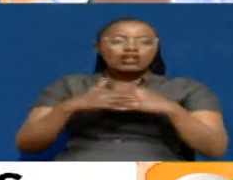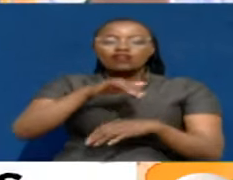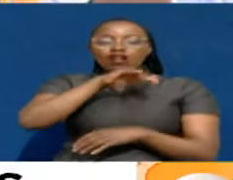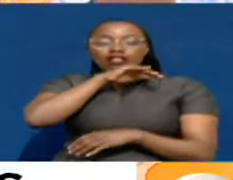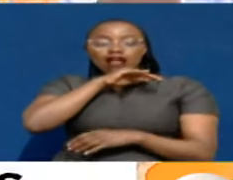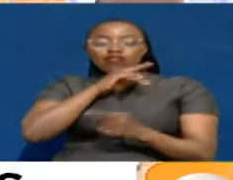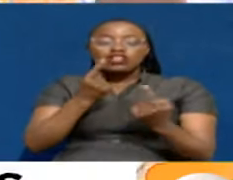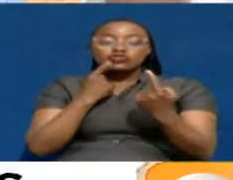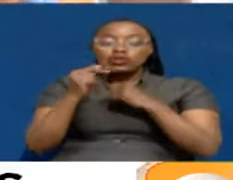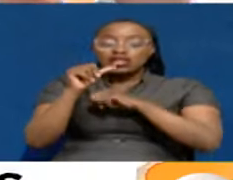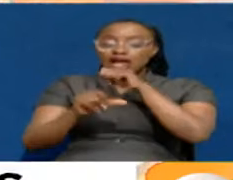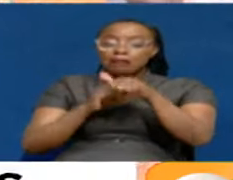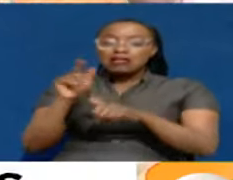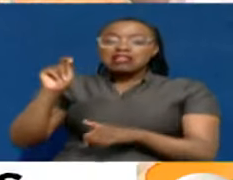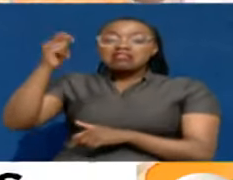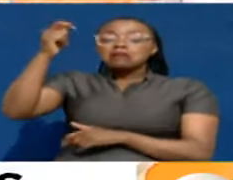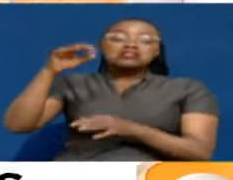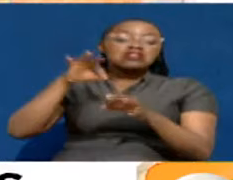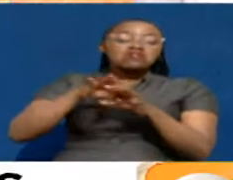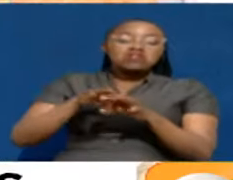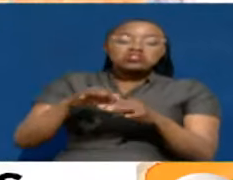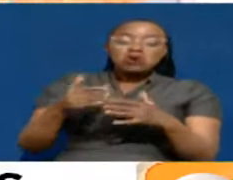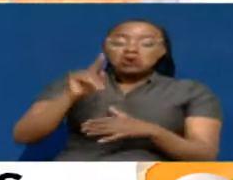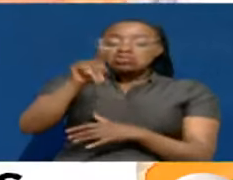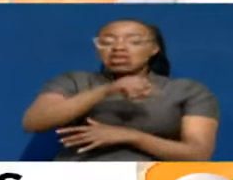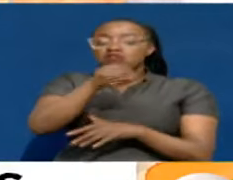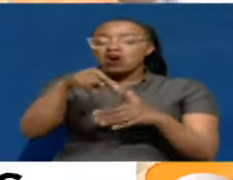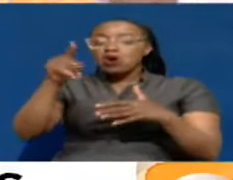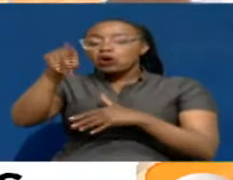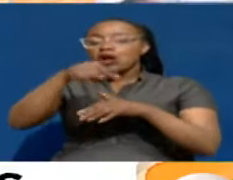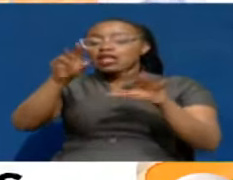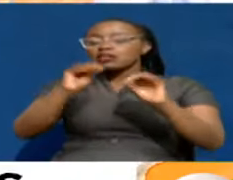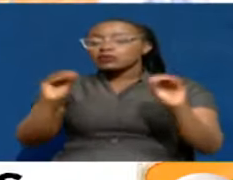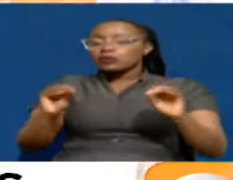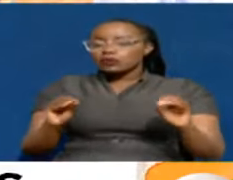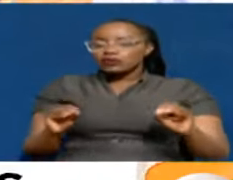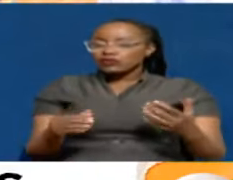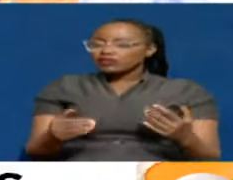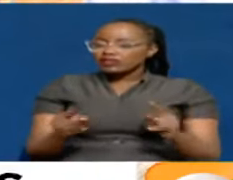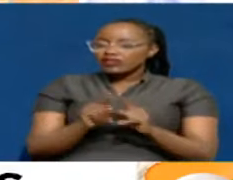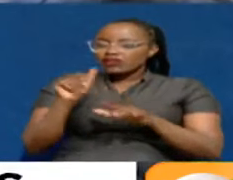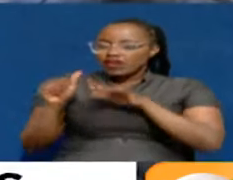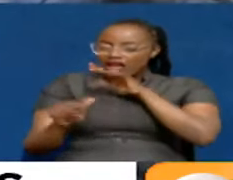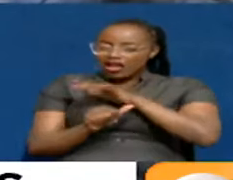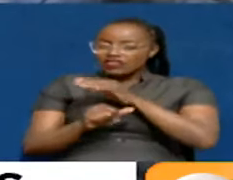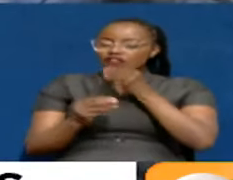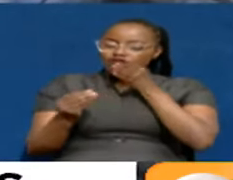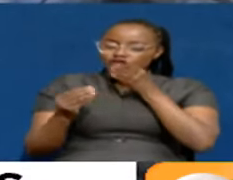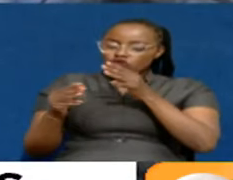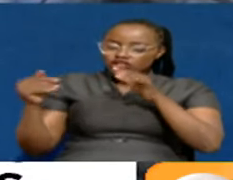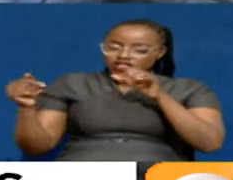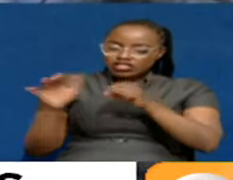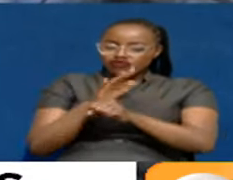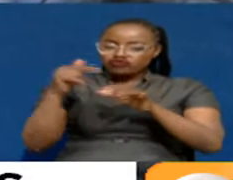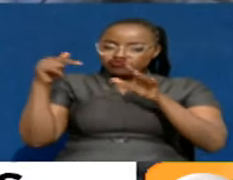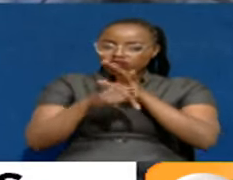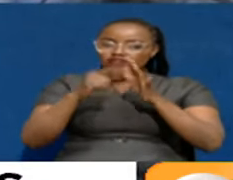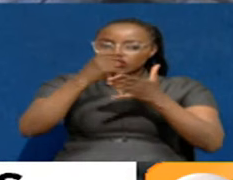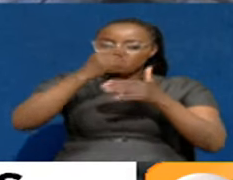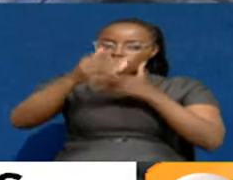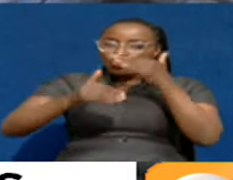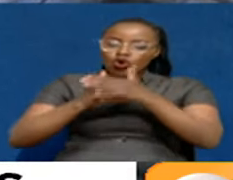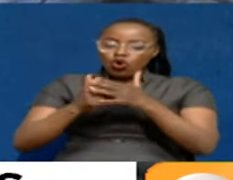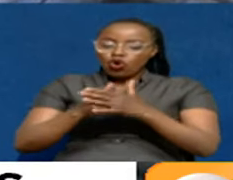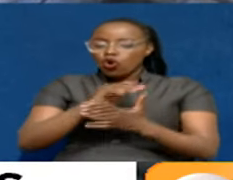Raila is talking about, presidential vote, nullified or not nullified, under the detailed guidelines signed by all